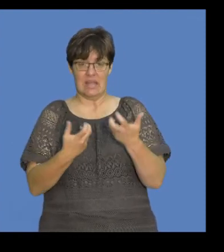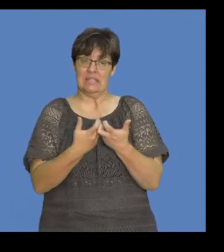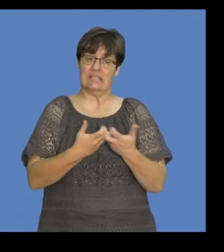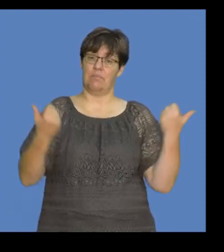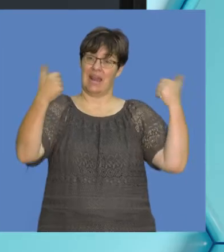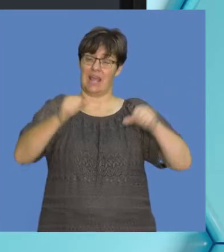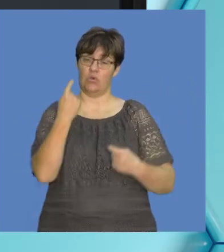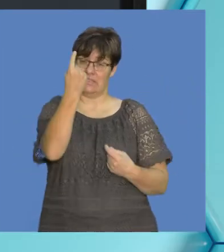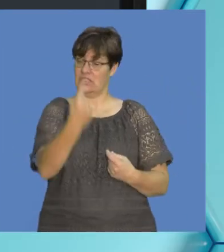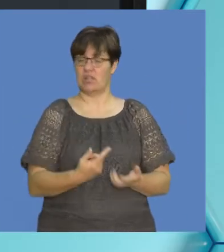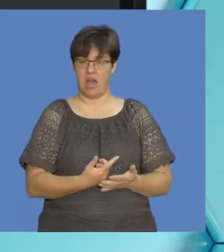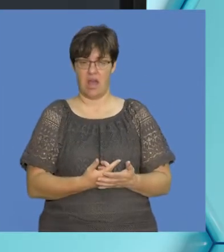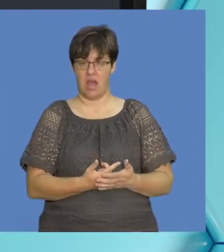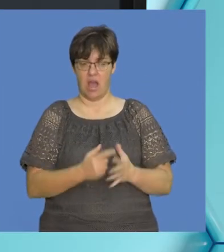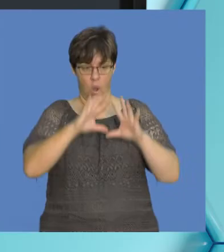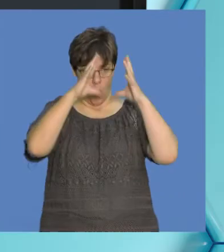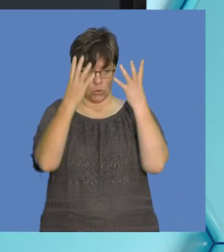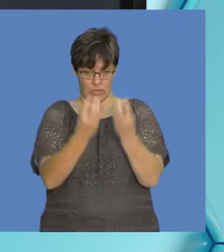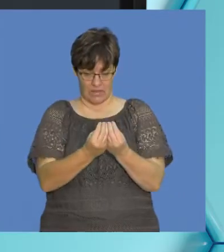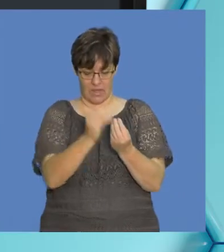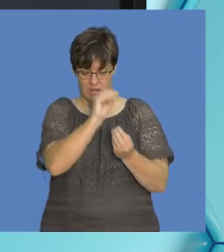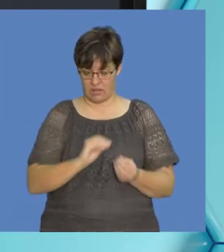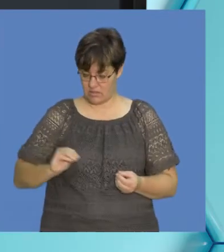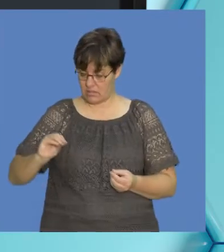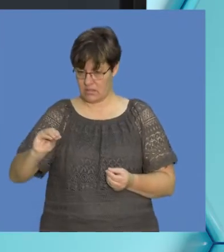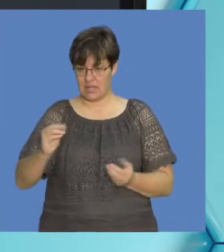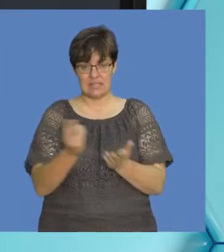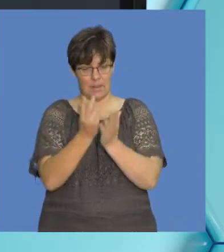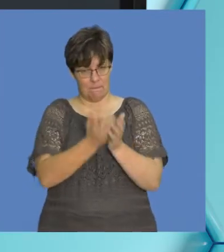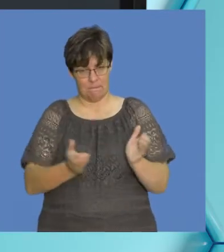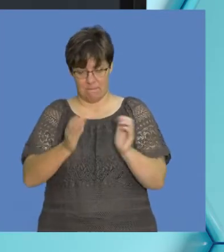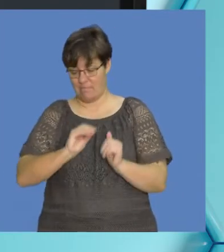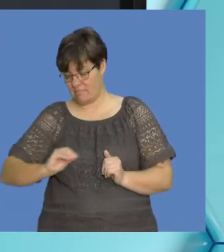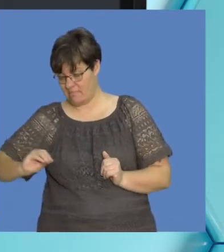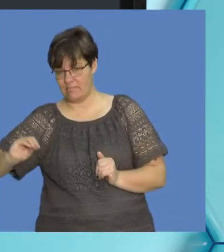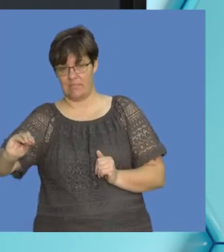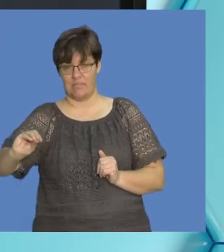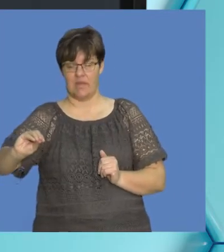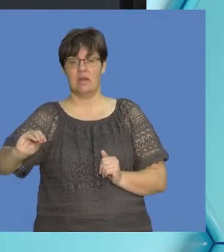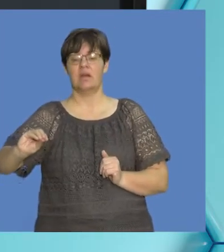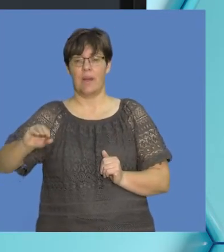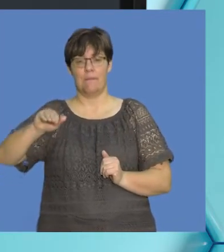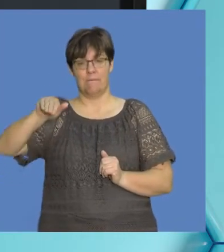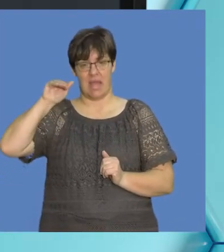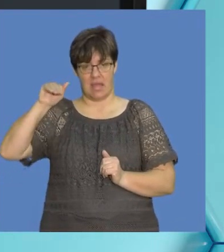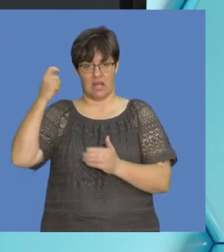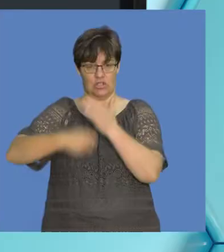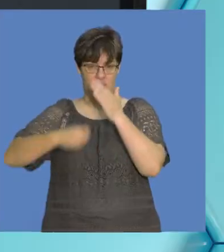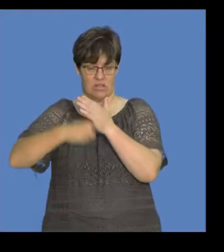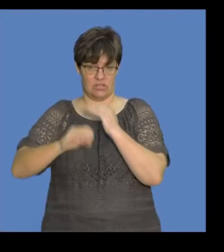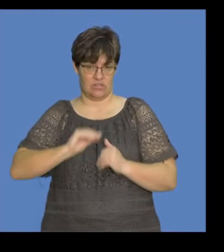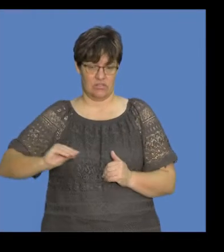for each. You put them all, you lump them all together, same basket, and that basket is called bank charges.